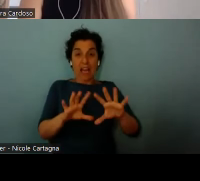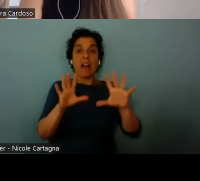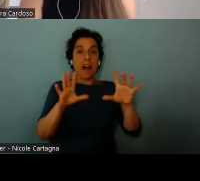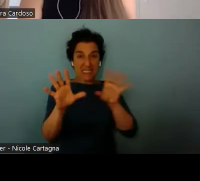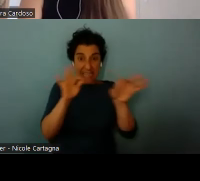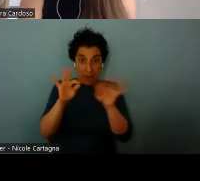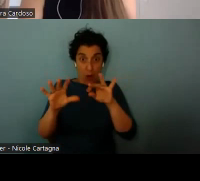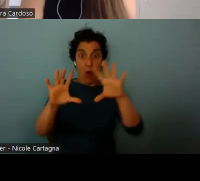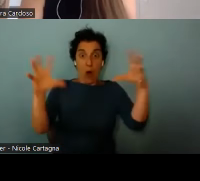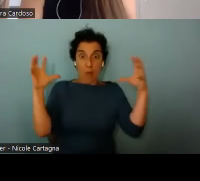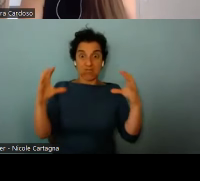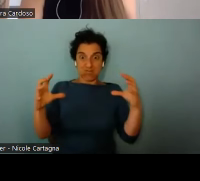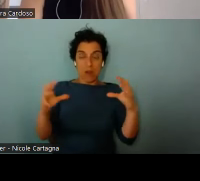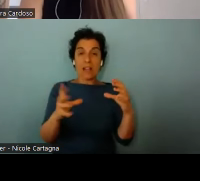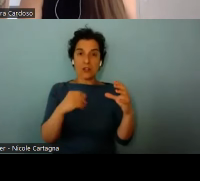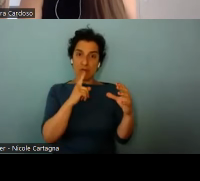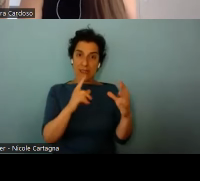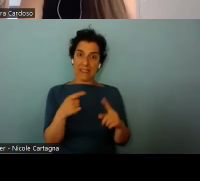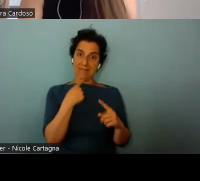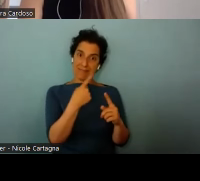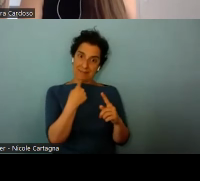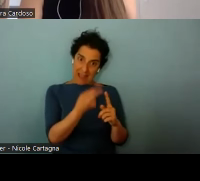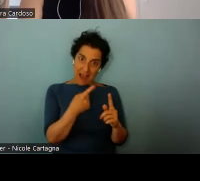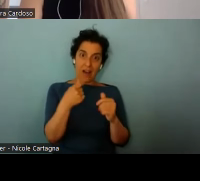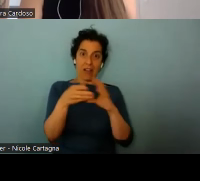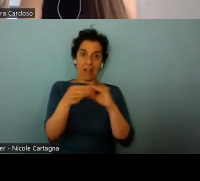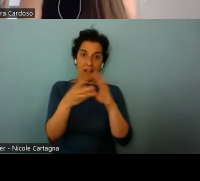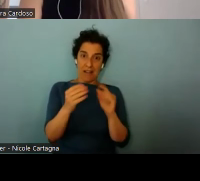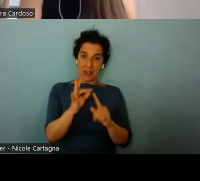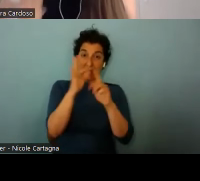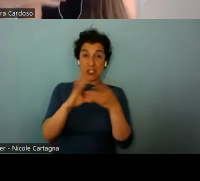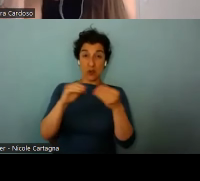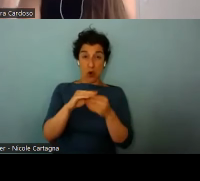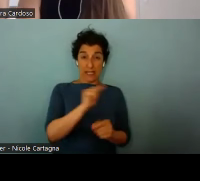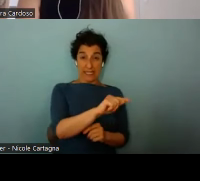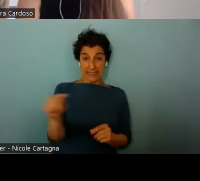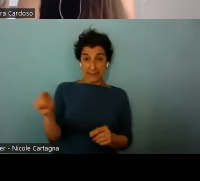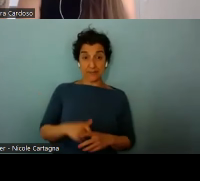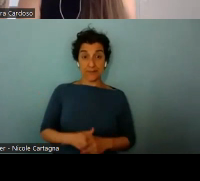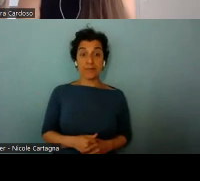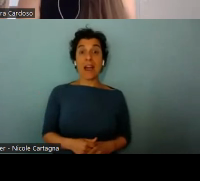could help us tell these unique stories. And so we were able to share this